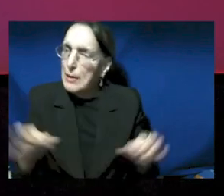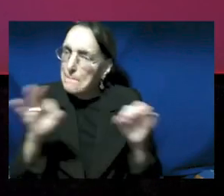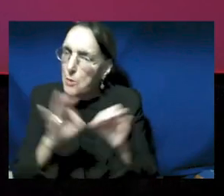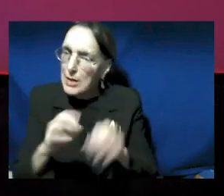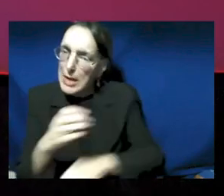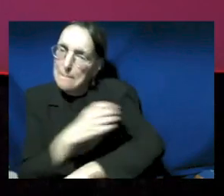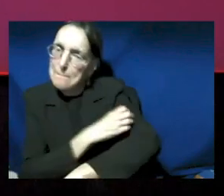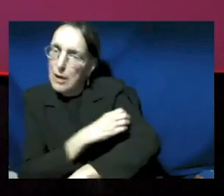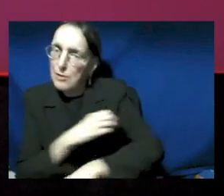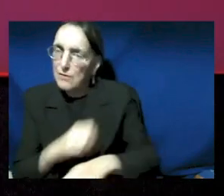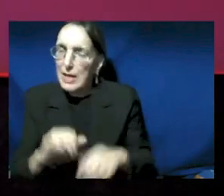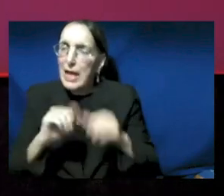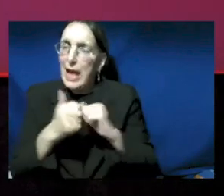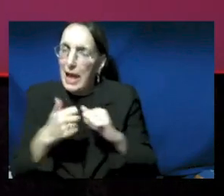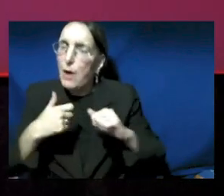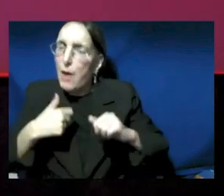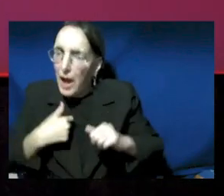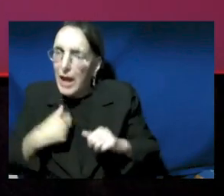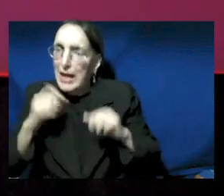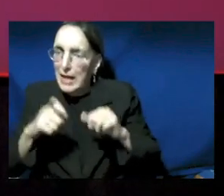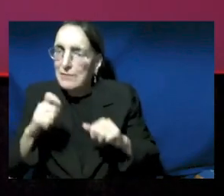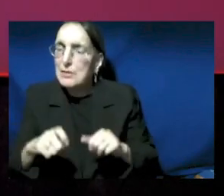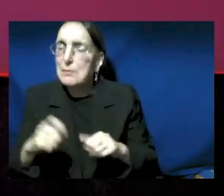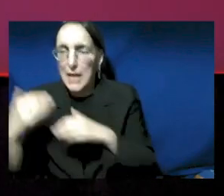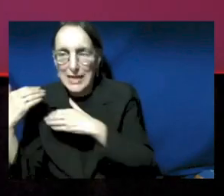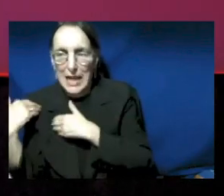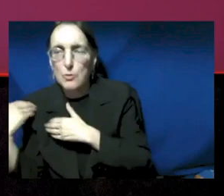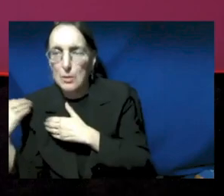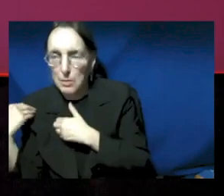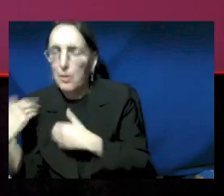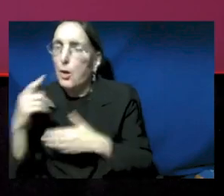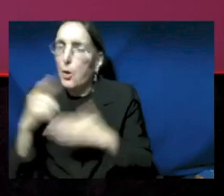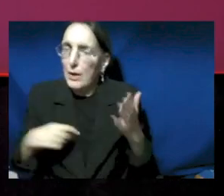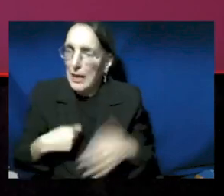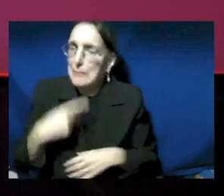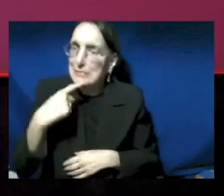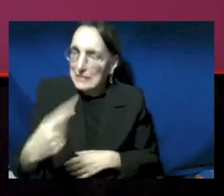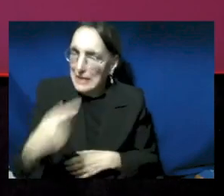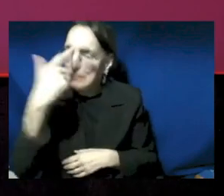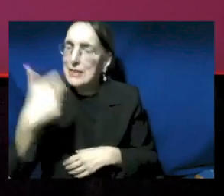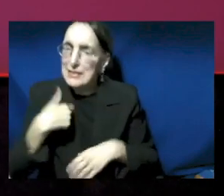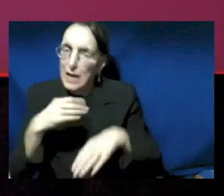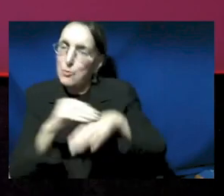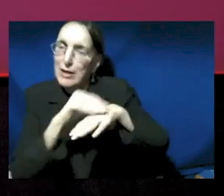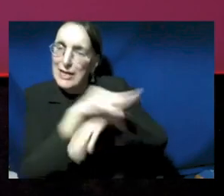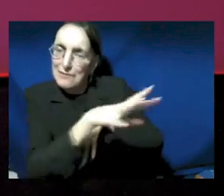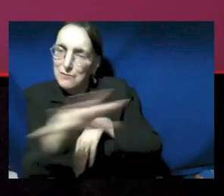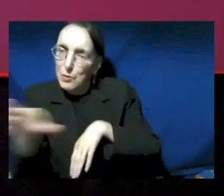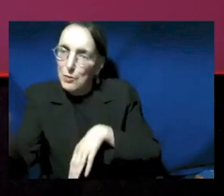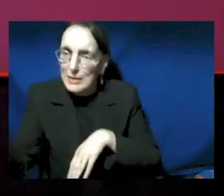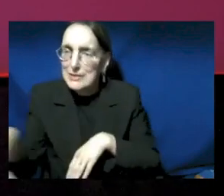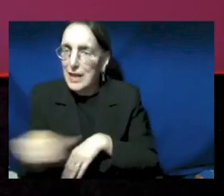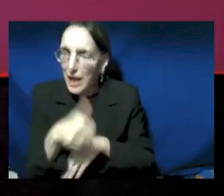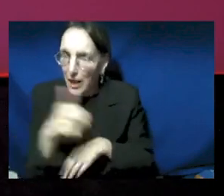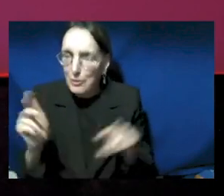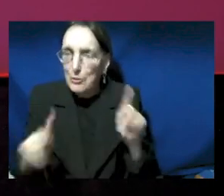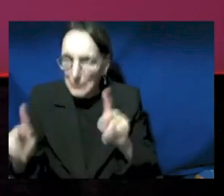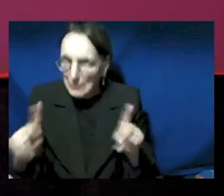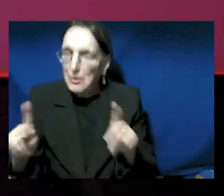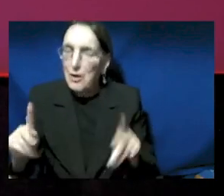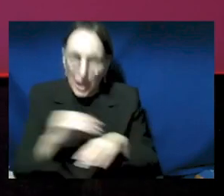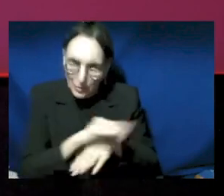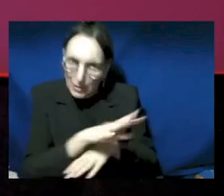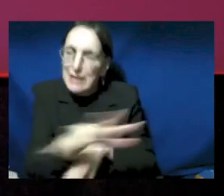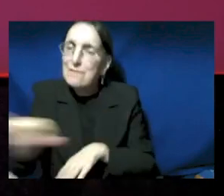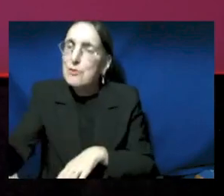and how I literally have to be accountable of what I'm saying. Because what I am saying does have influence.